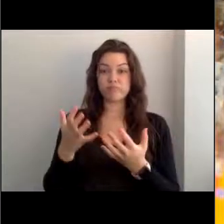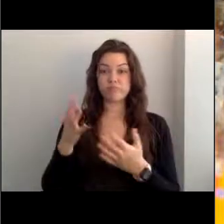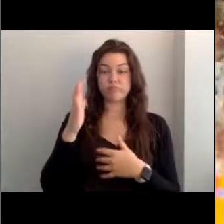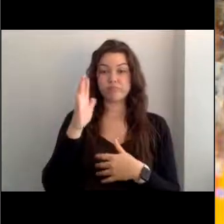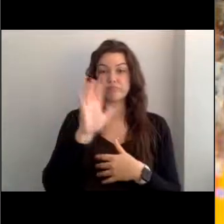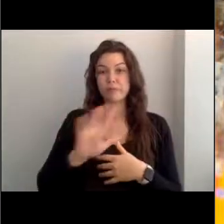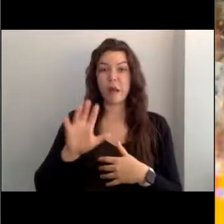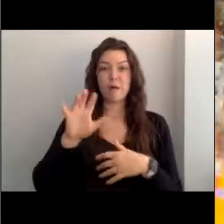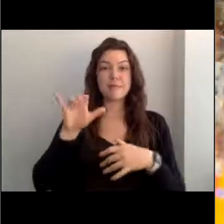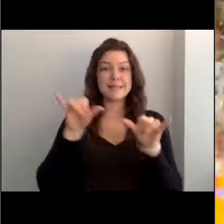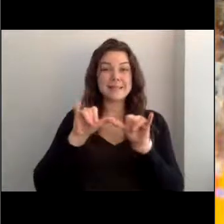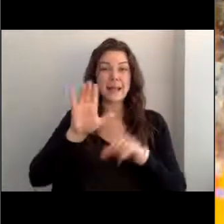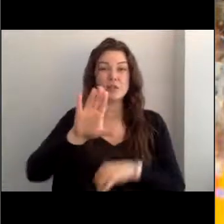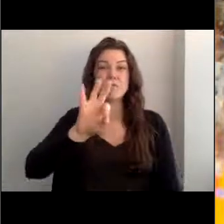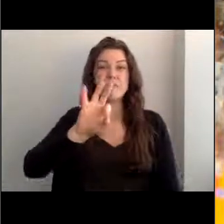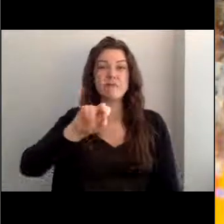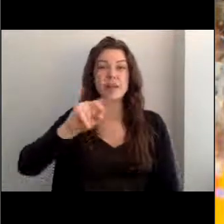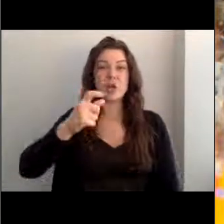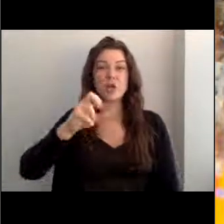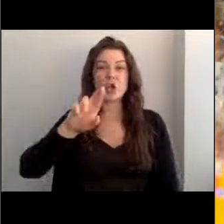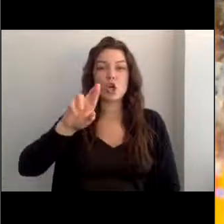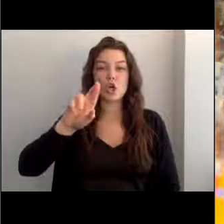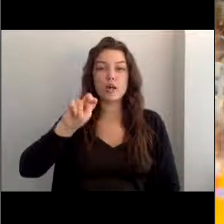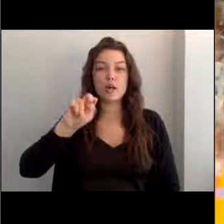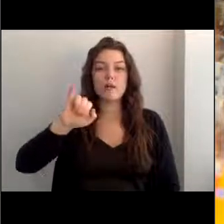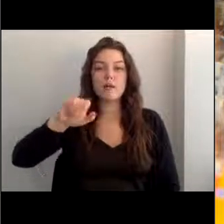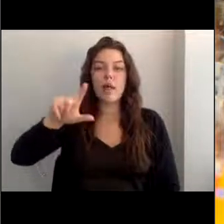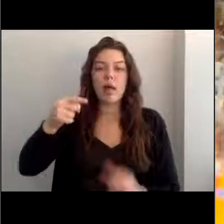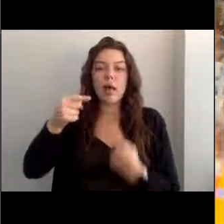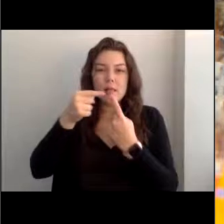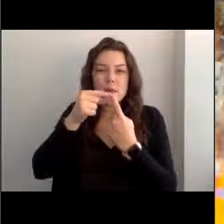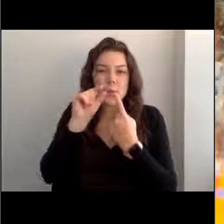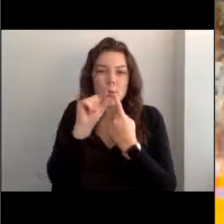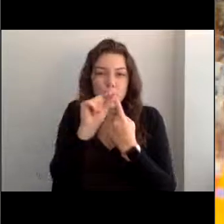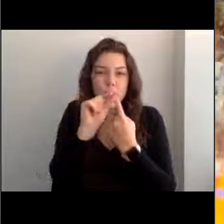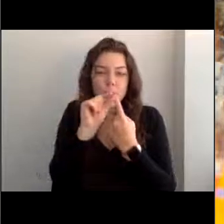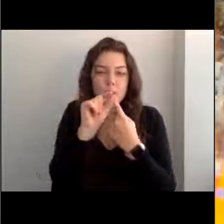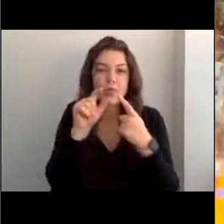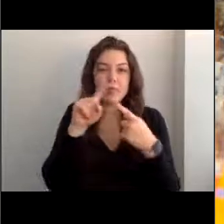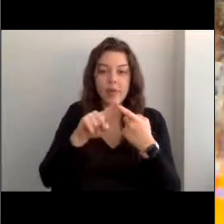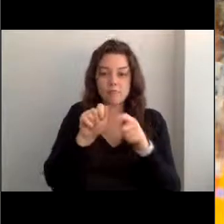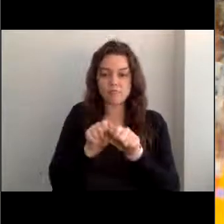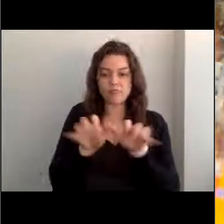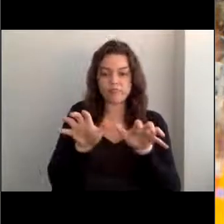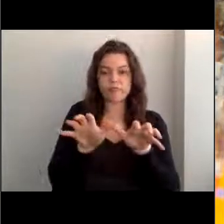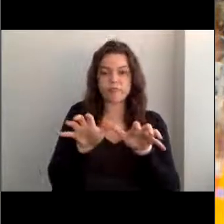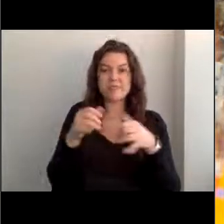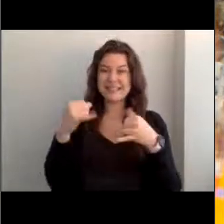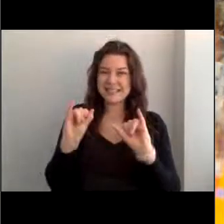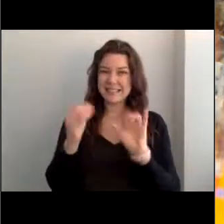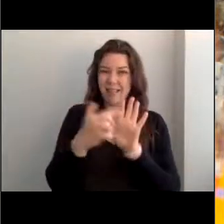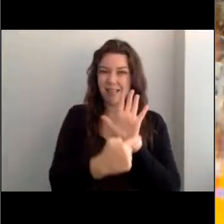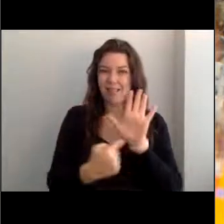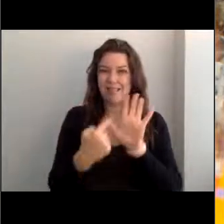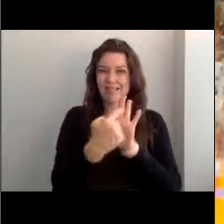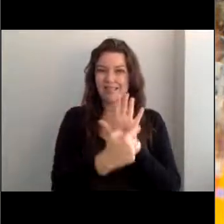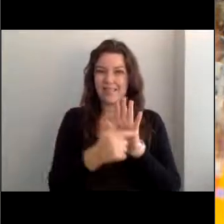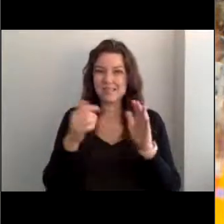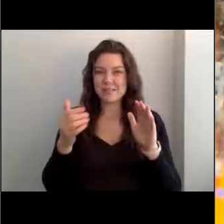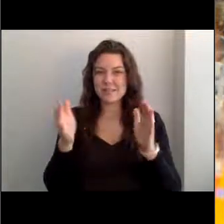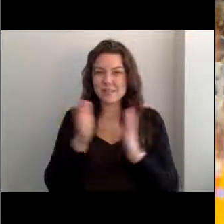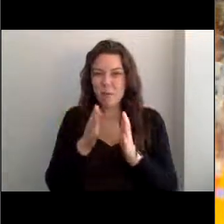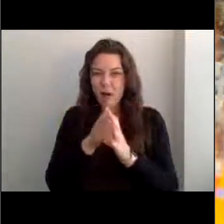fingernails, and then it has each of those long legs spreading out to make it the size of your palm. But you can see it's still pretty small as it fits in underneath an